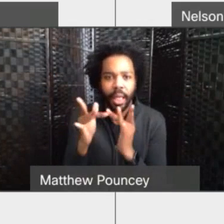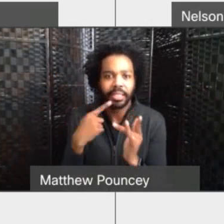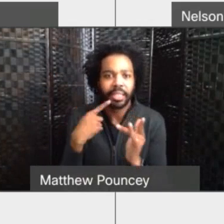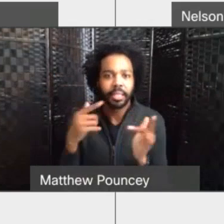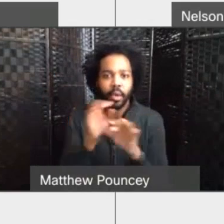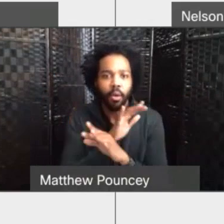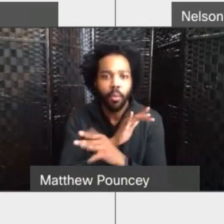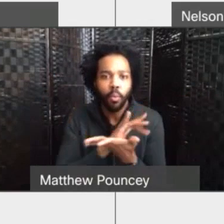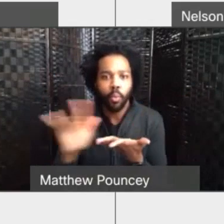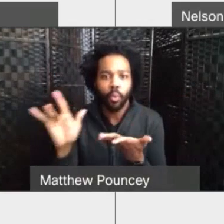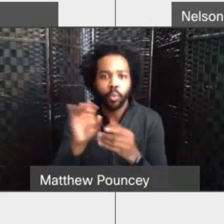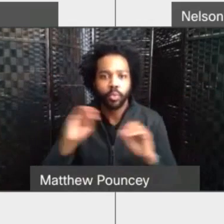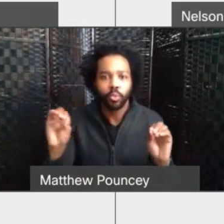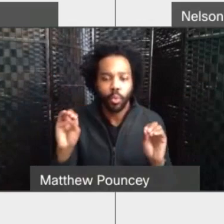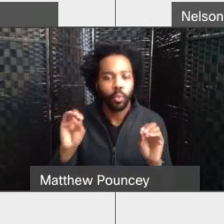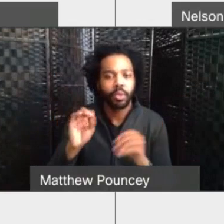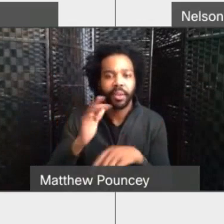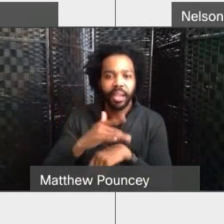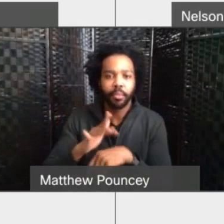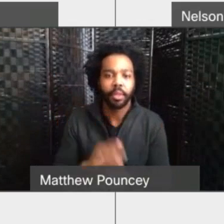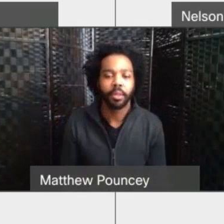Someone addressed this